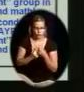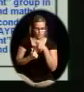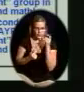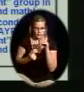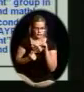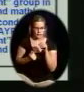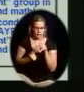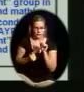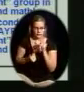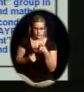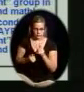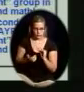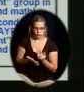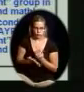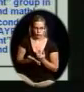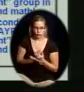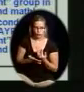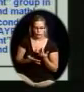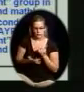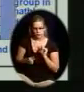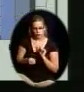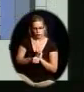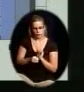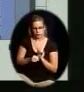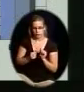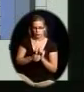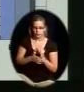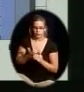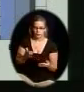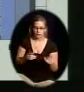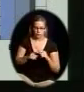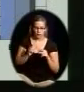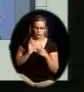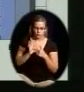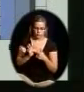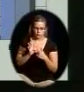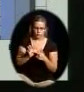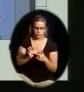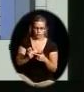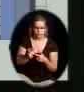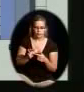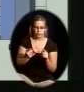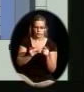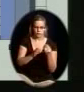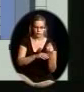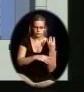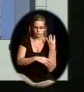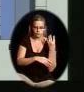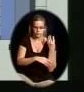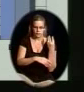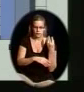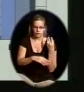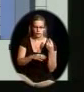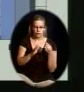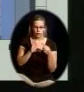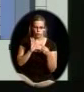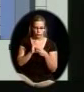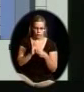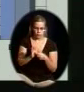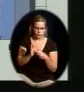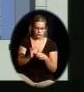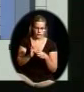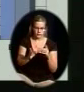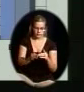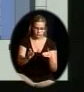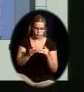still preliminary, we're still kind of working with some of those things, but what I will show you on the screen represents our district figures for